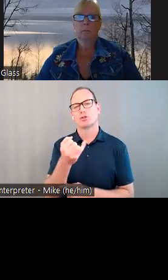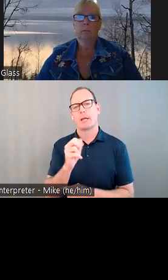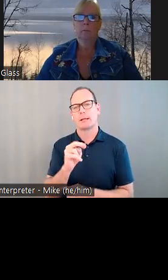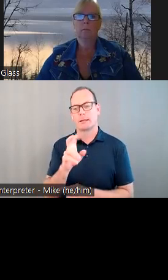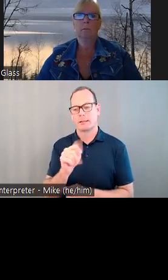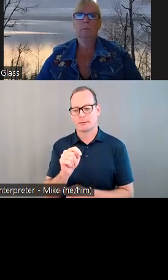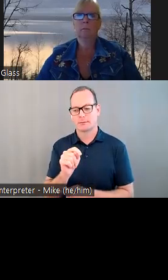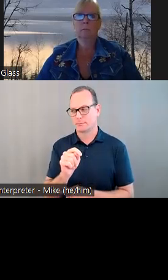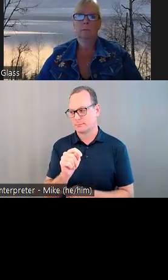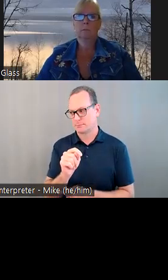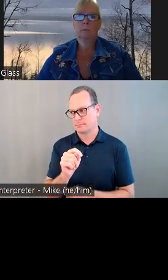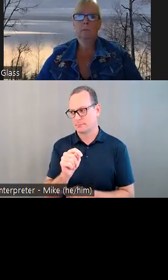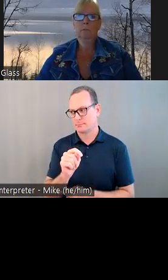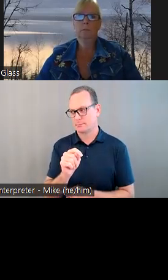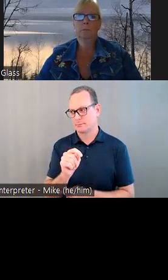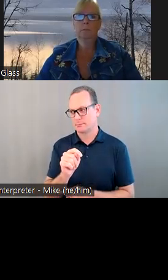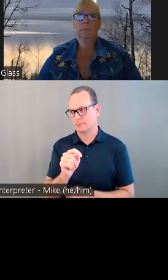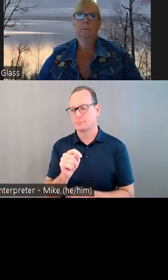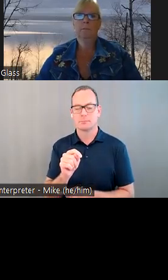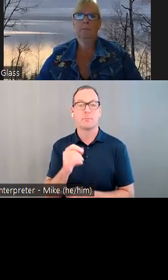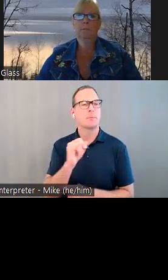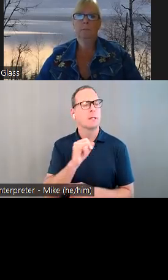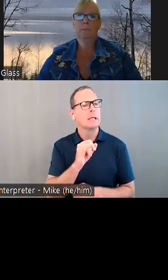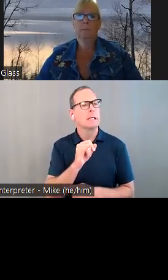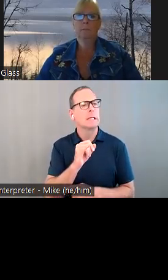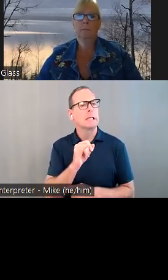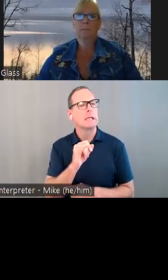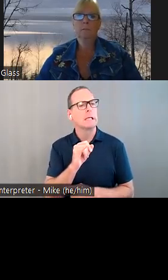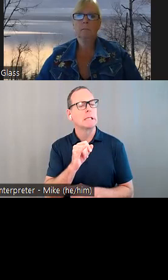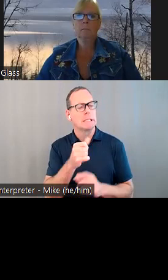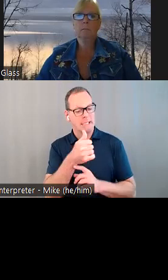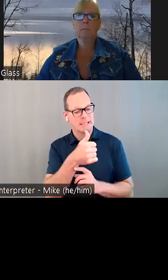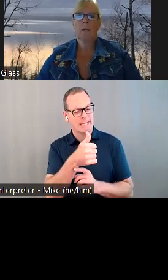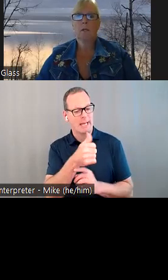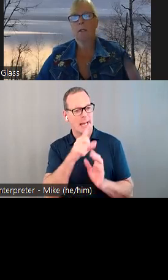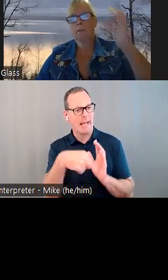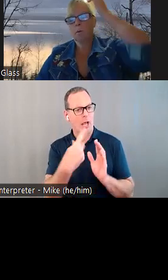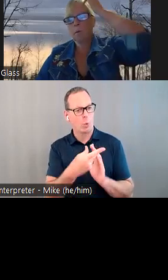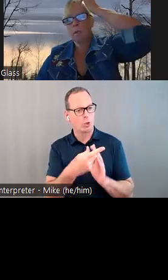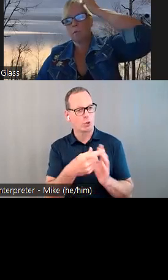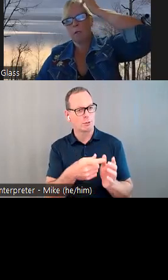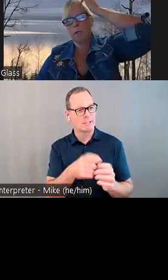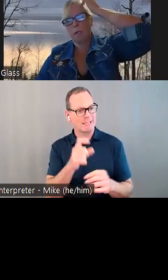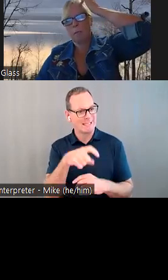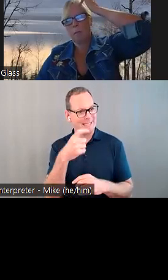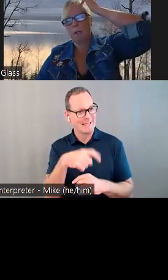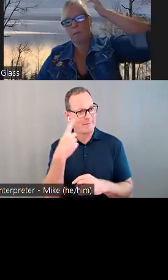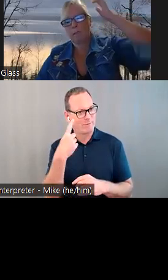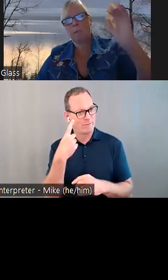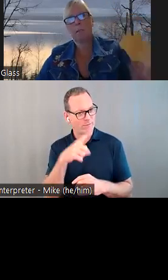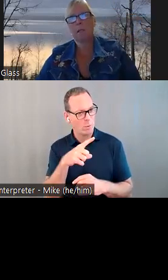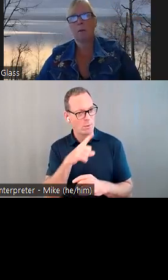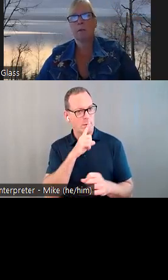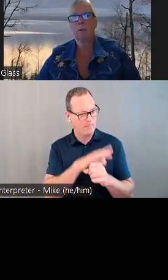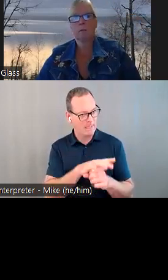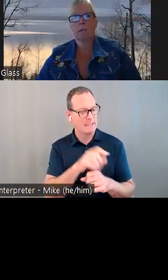hours learners needs to serve in LBS, or is it recommended? Now, there's nowhere that it's written that people have to